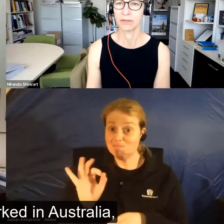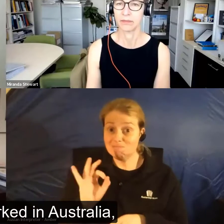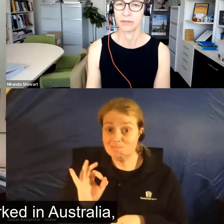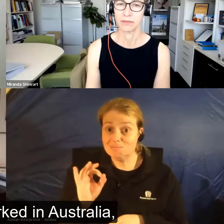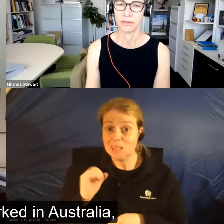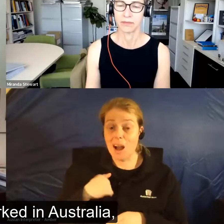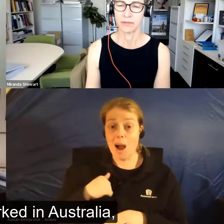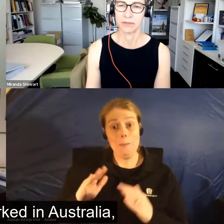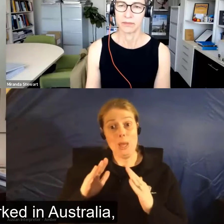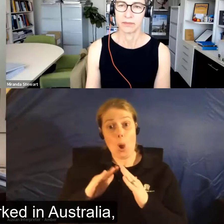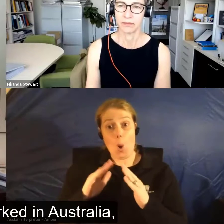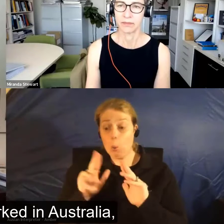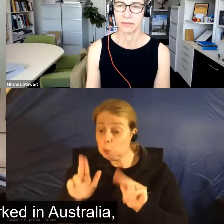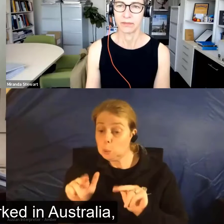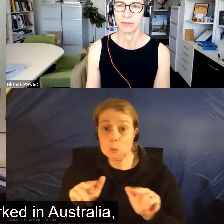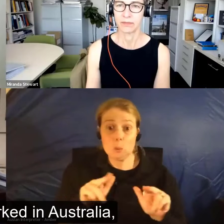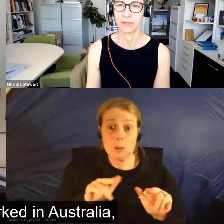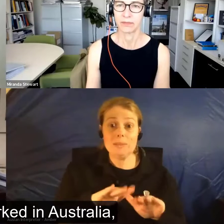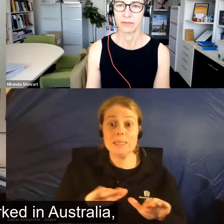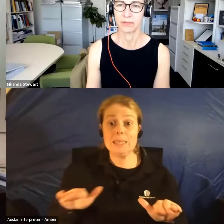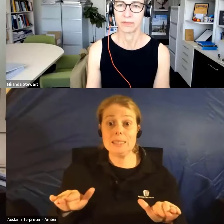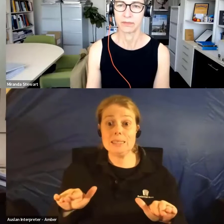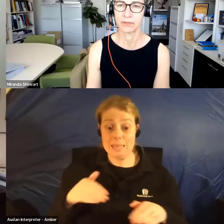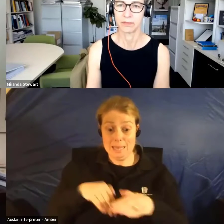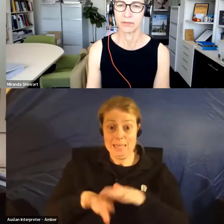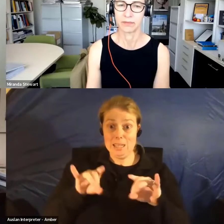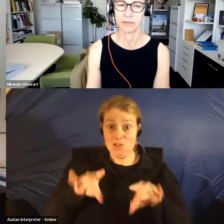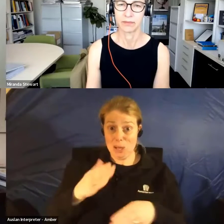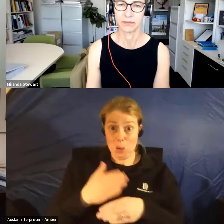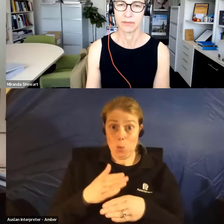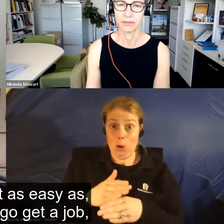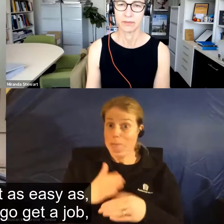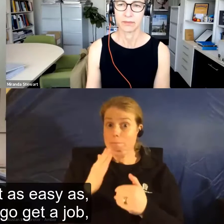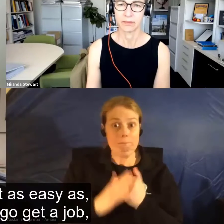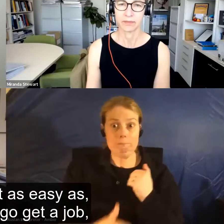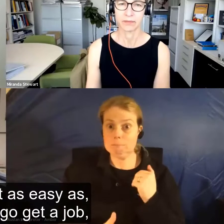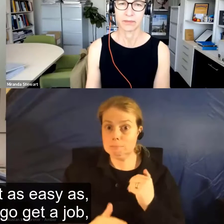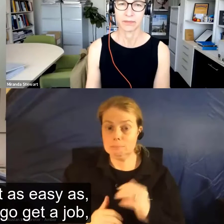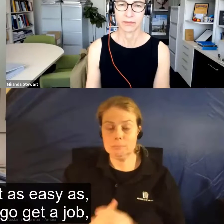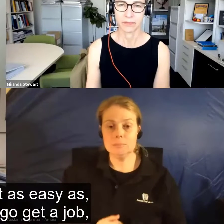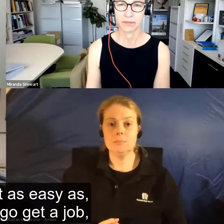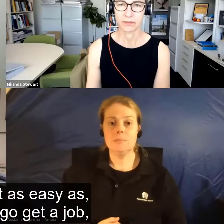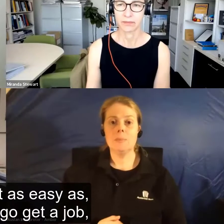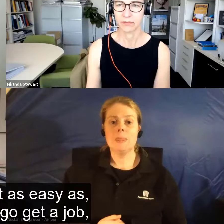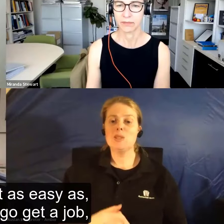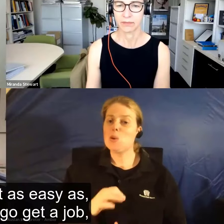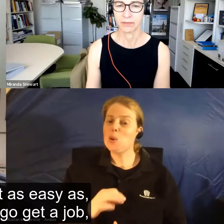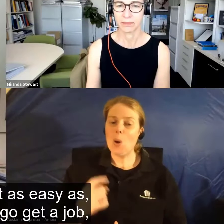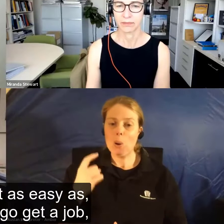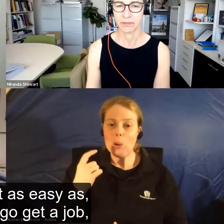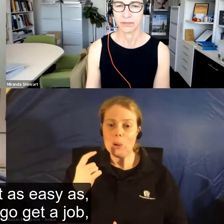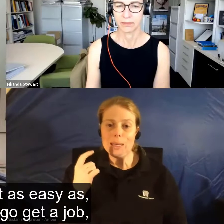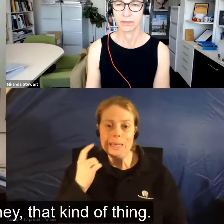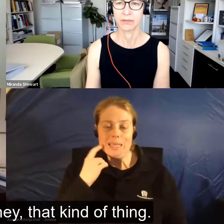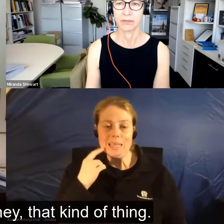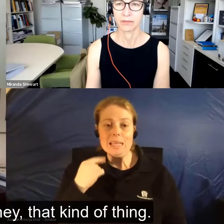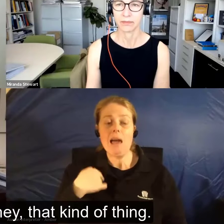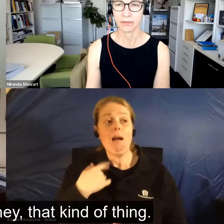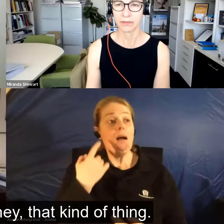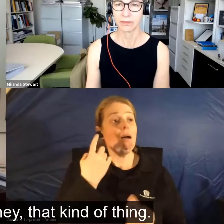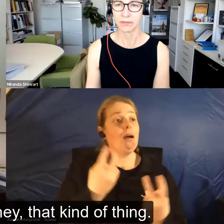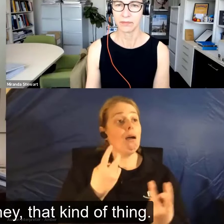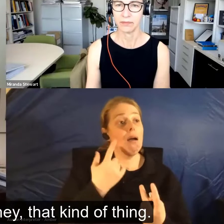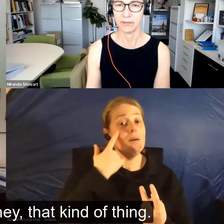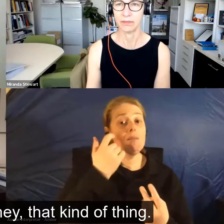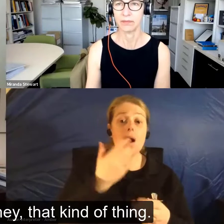I hadn't worked in Australia. So it wasn't as easy as, go get a job, go make